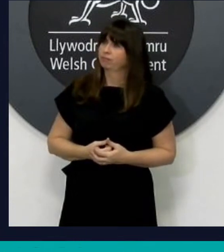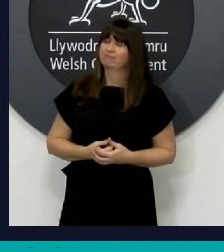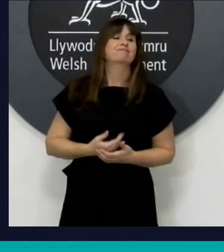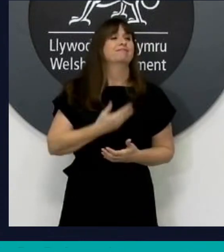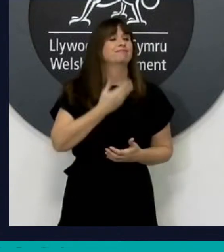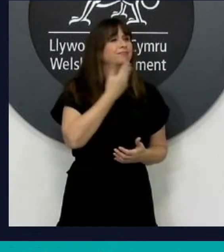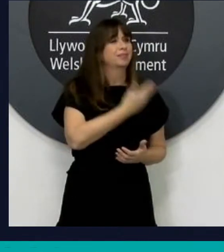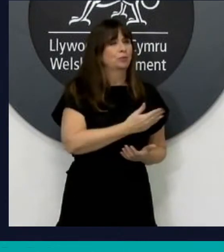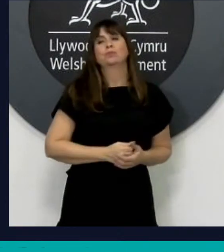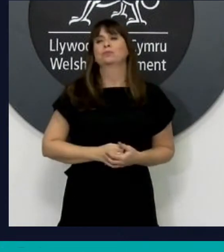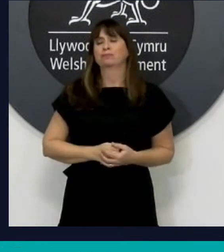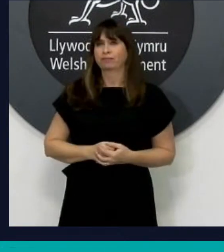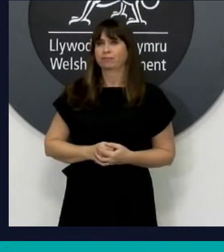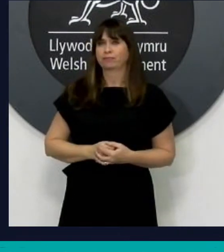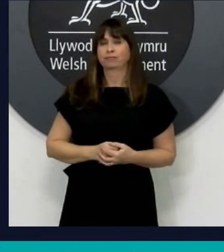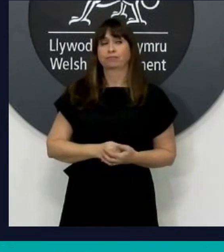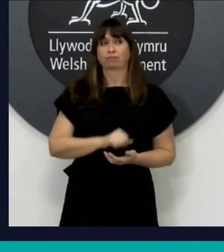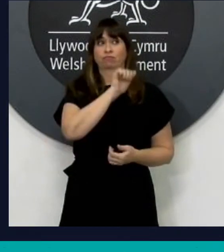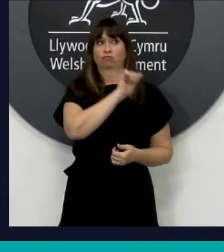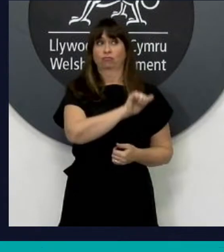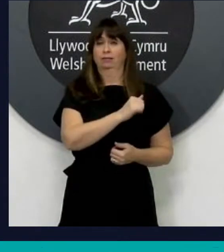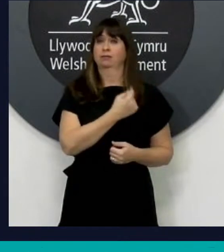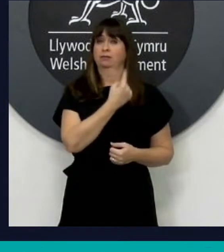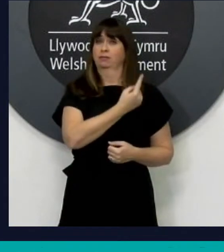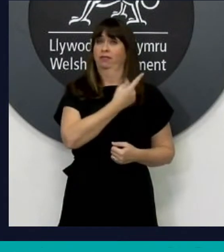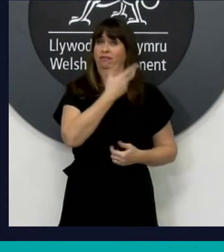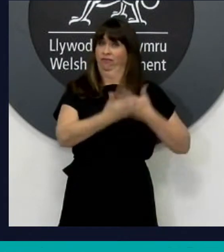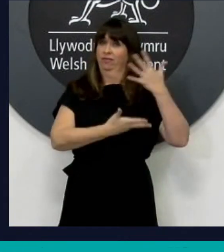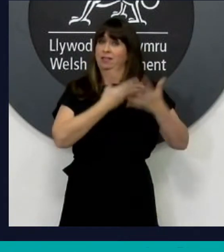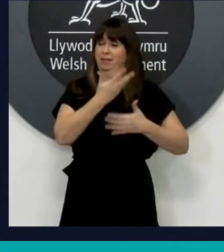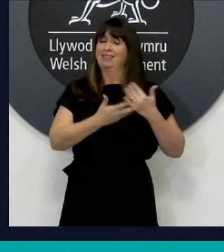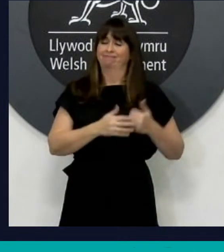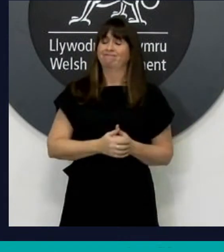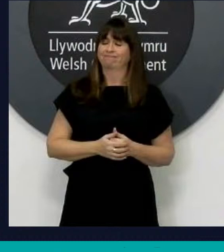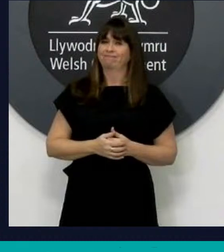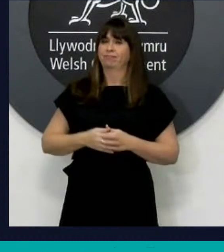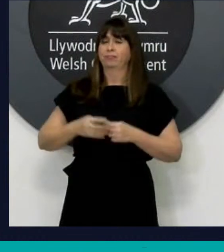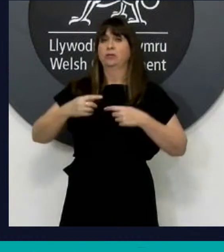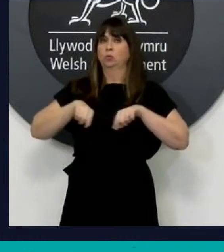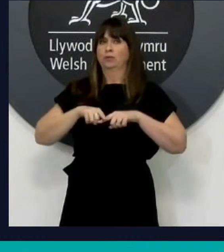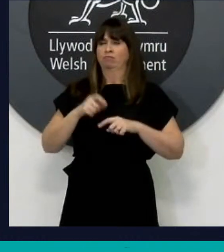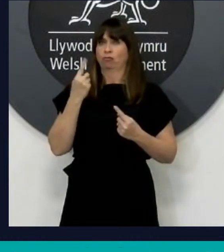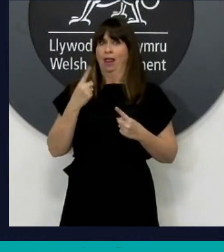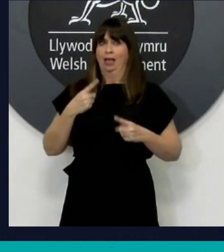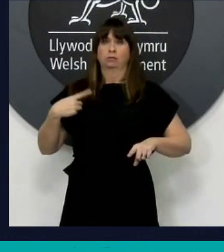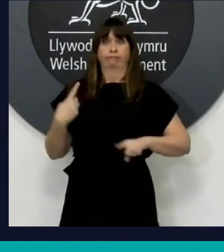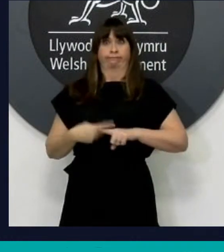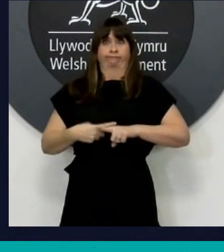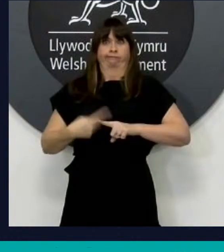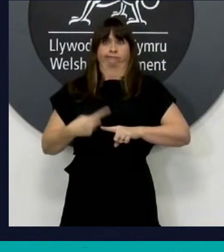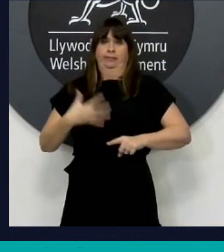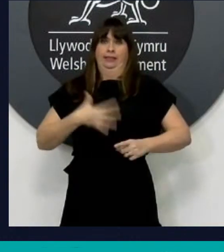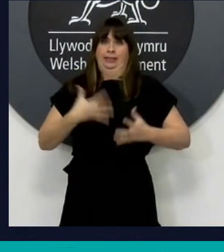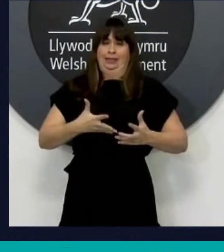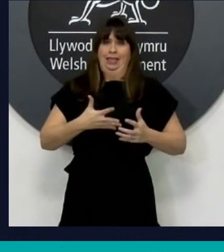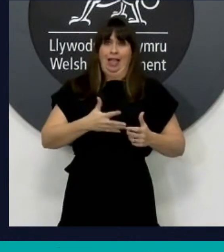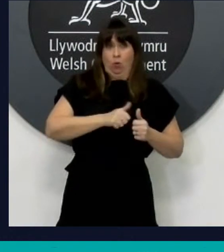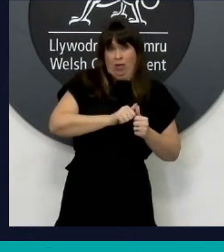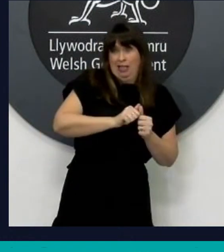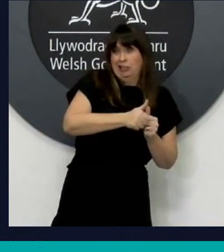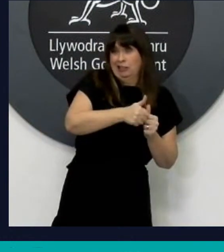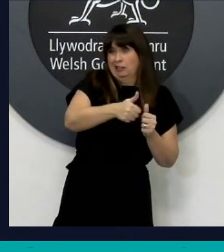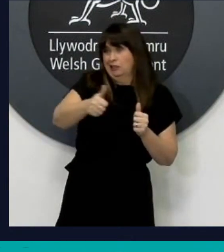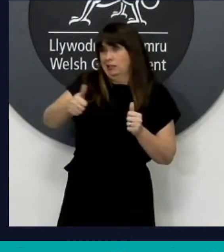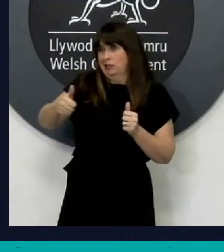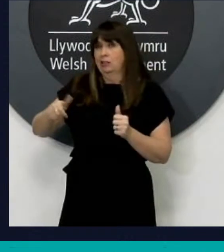fawr. As the Minister has explained, we are urgently expanding the vaccination programme in Wales in line